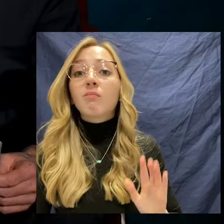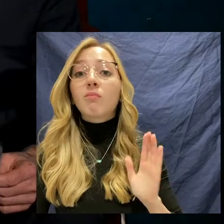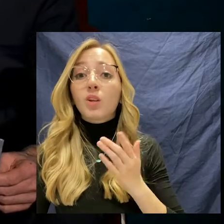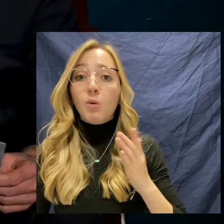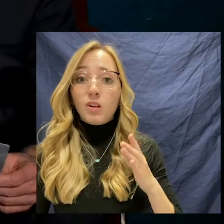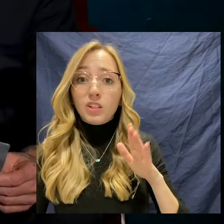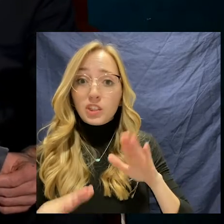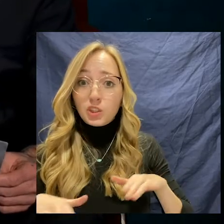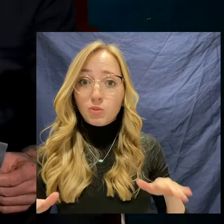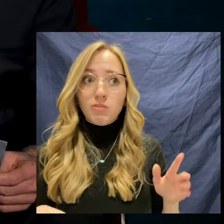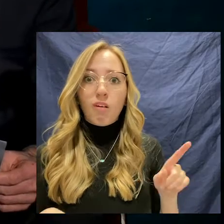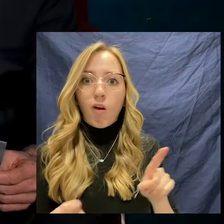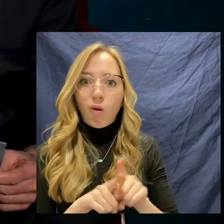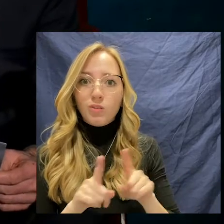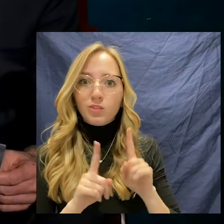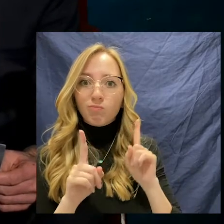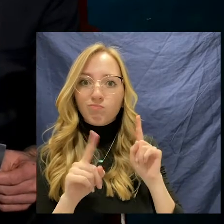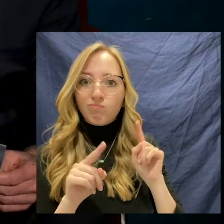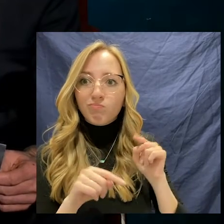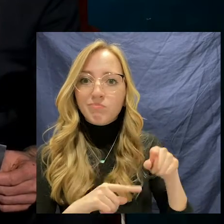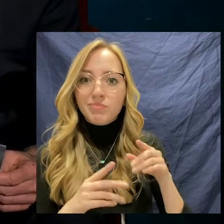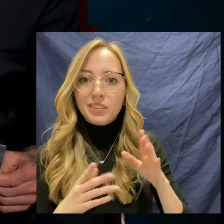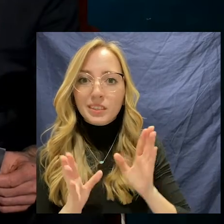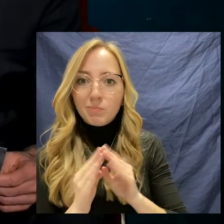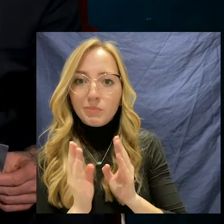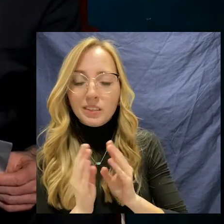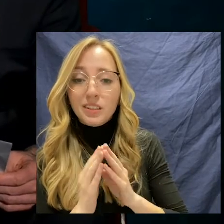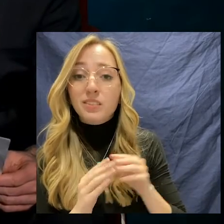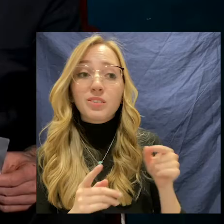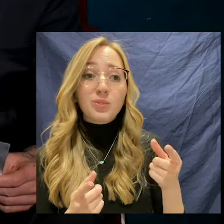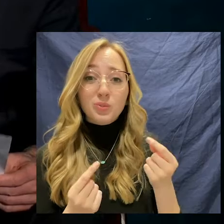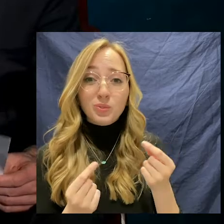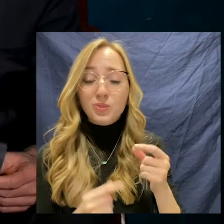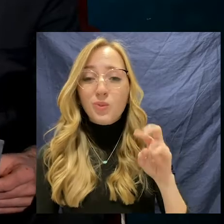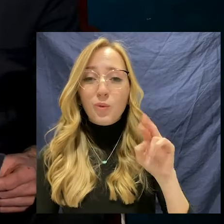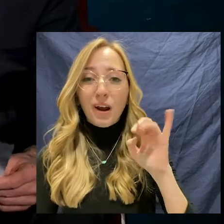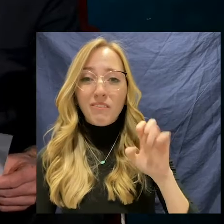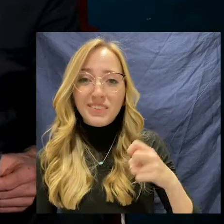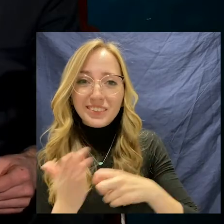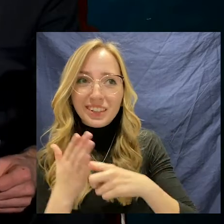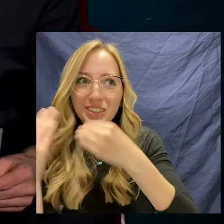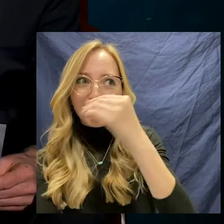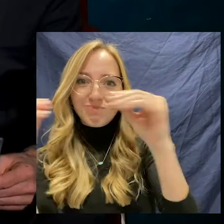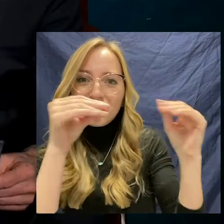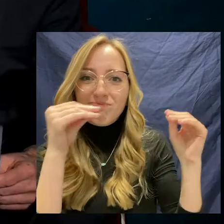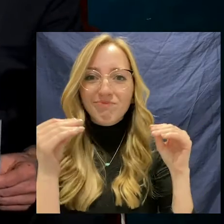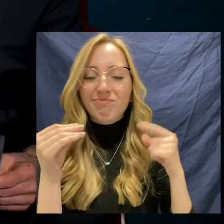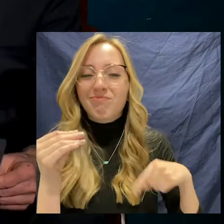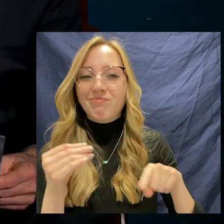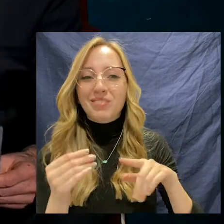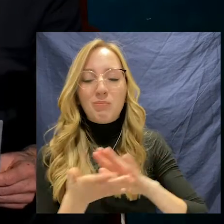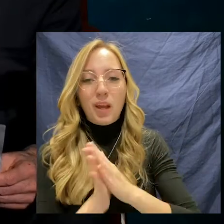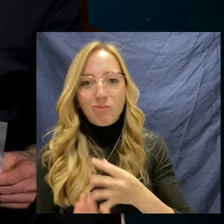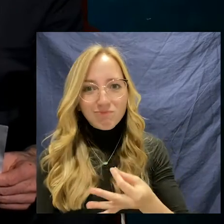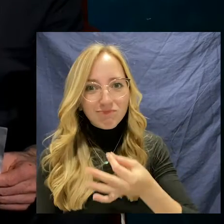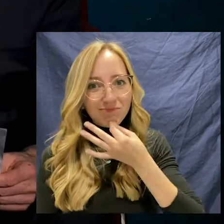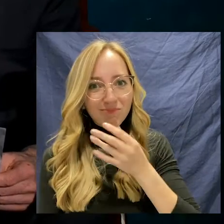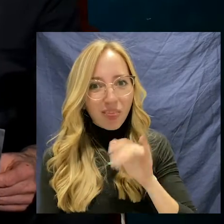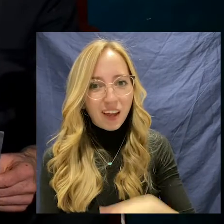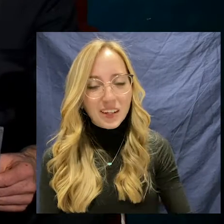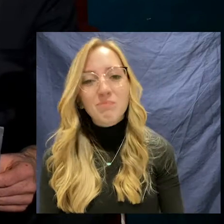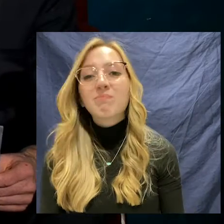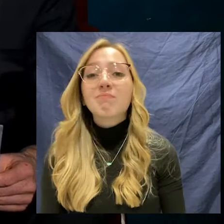were soliciting raffle tickets as they were quite good at it themselves. Over the years, we have continued our support